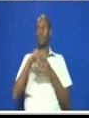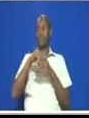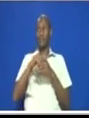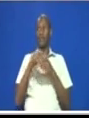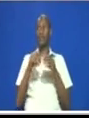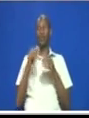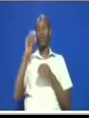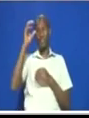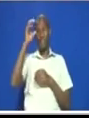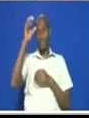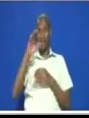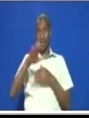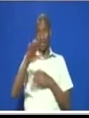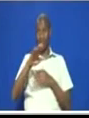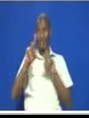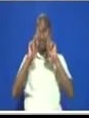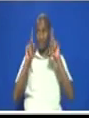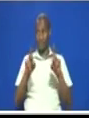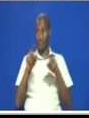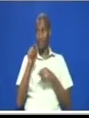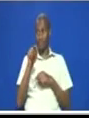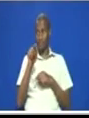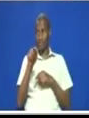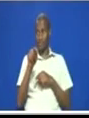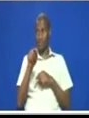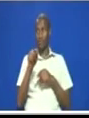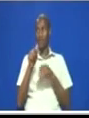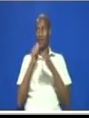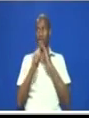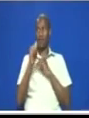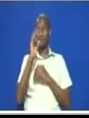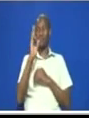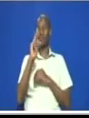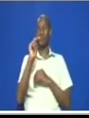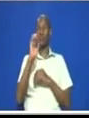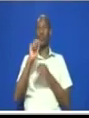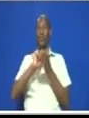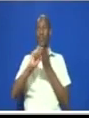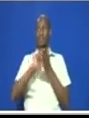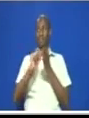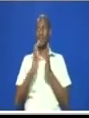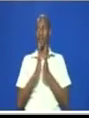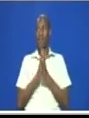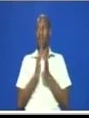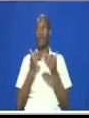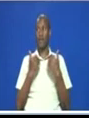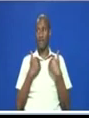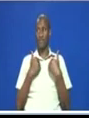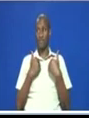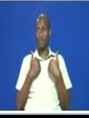let's consider the areas tested in this under functional writing. And we